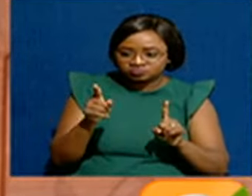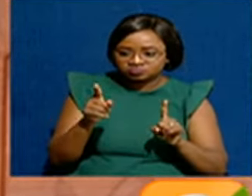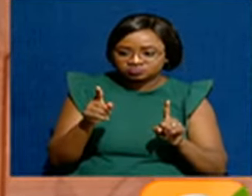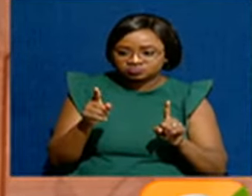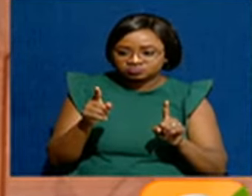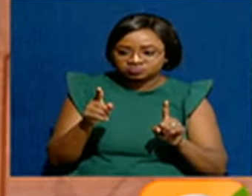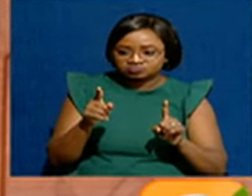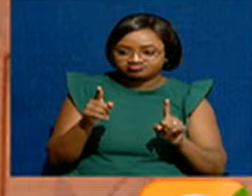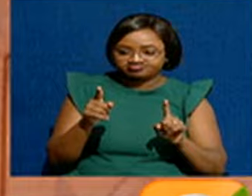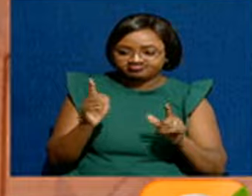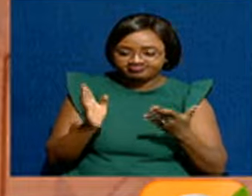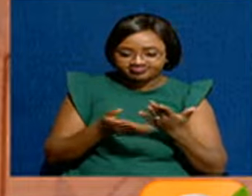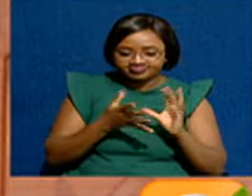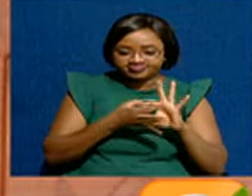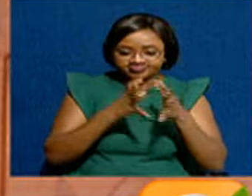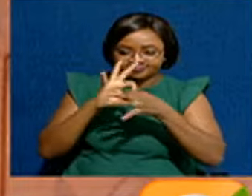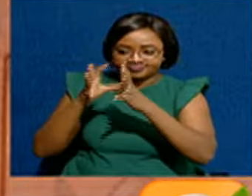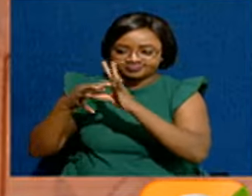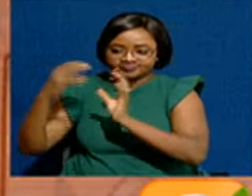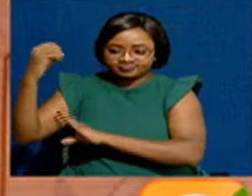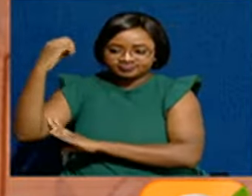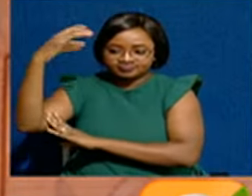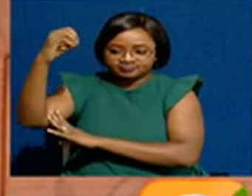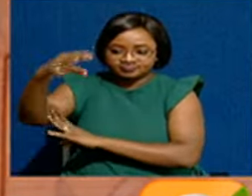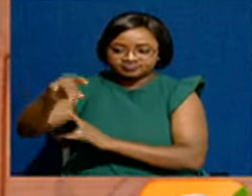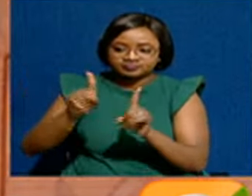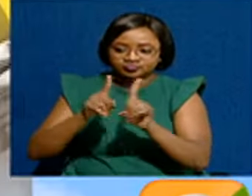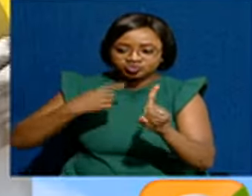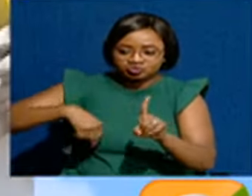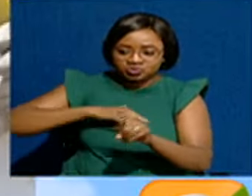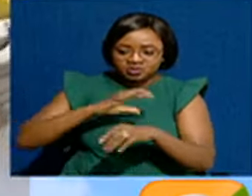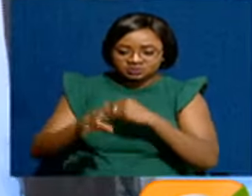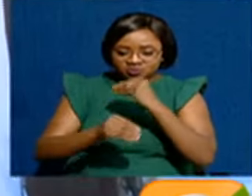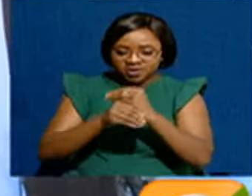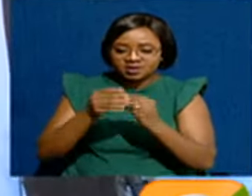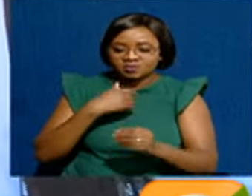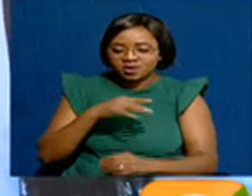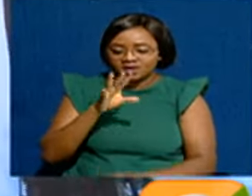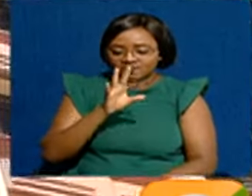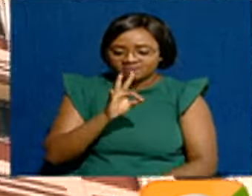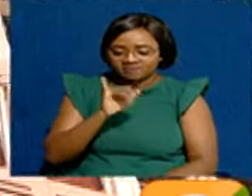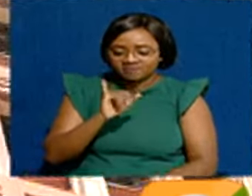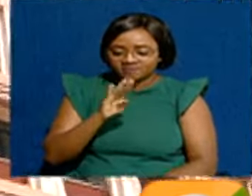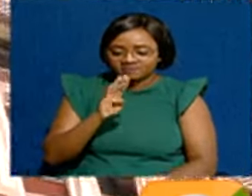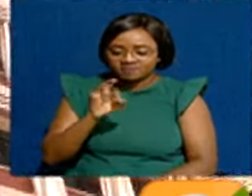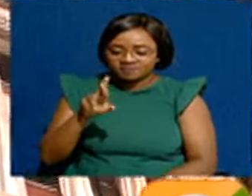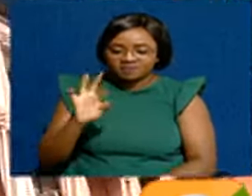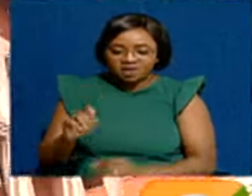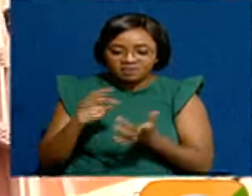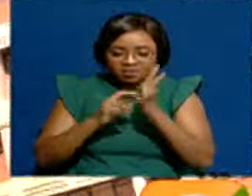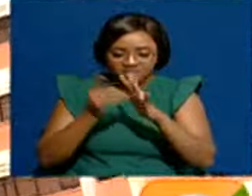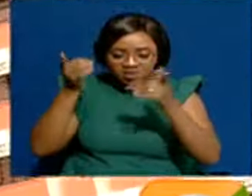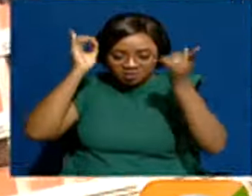connect the transmission lines, we will also be connecting fiber. The national electricity access rate has gone